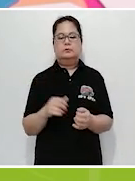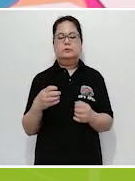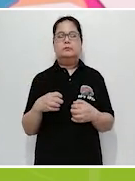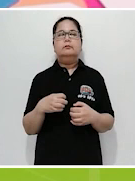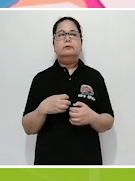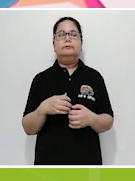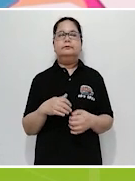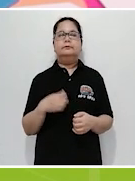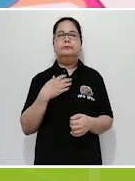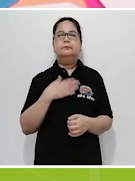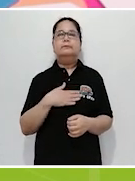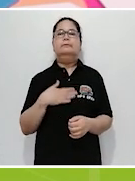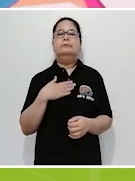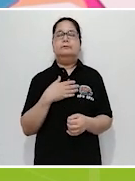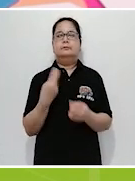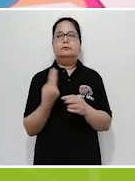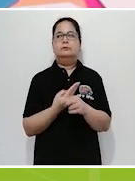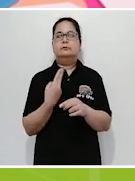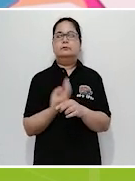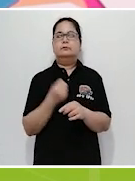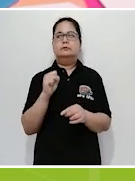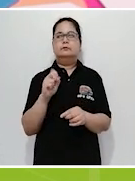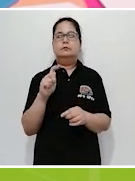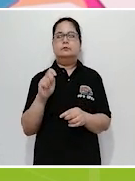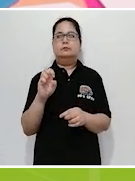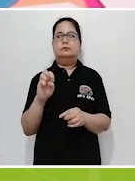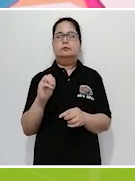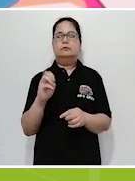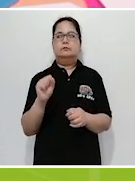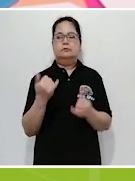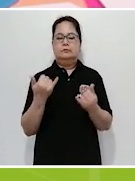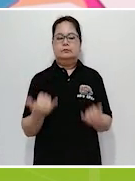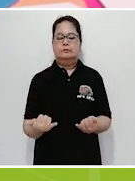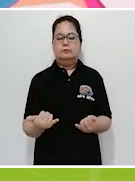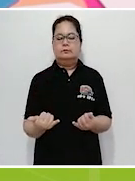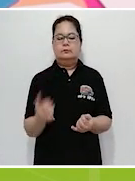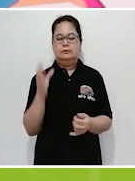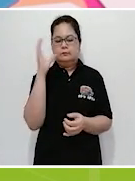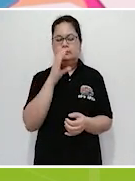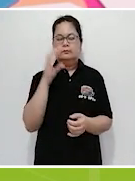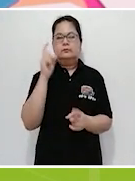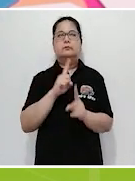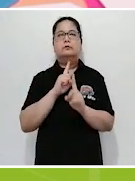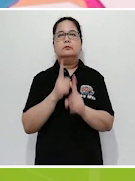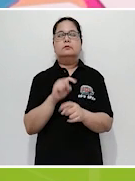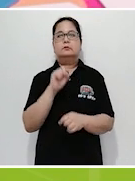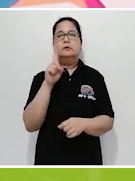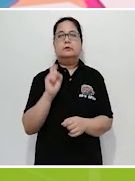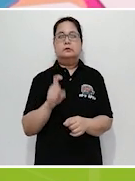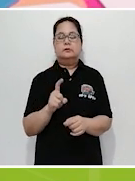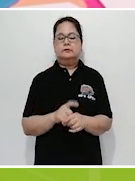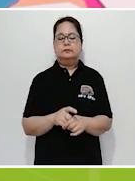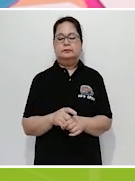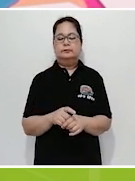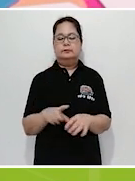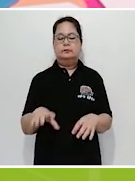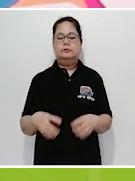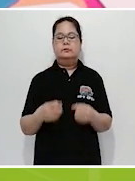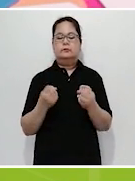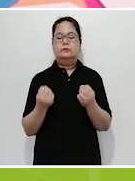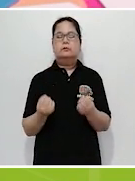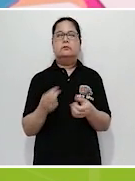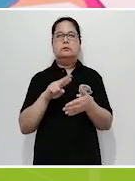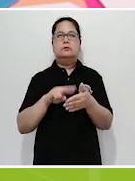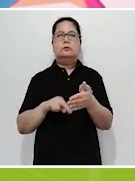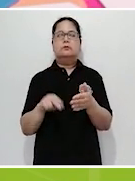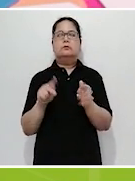yet. Enjoy using the stems. It is now time to find out the answer to the